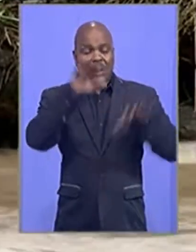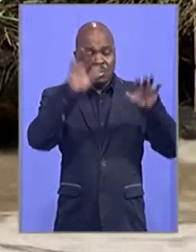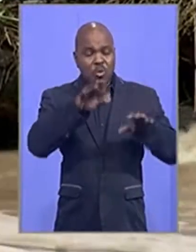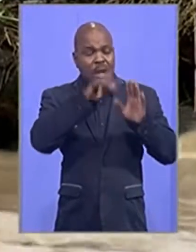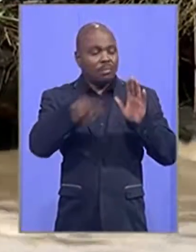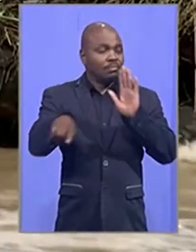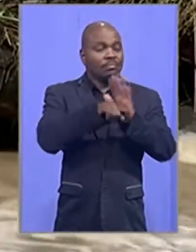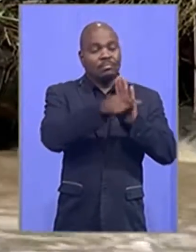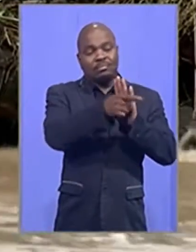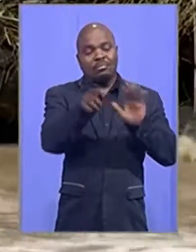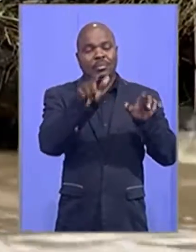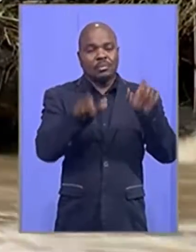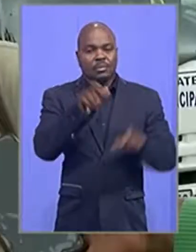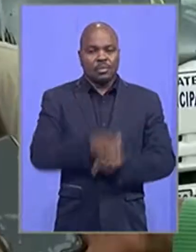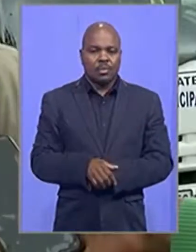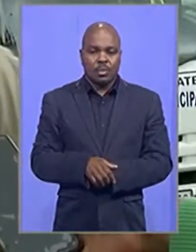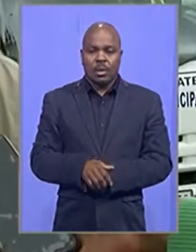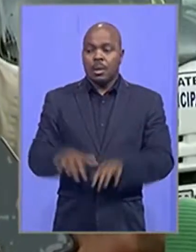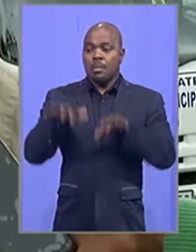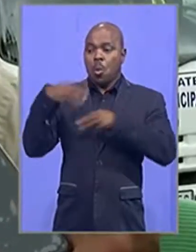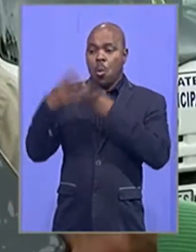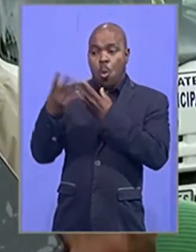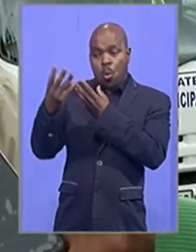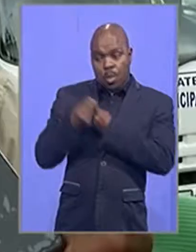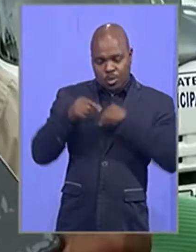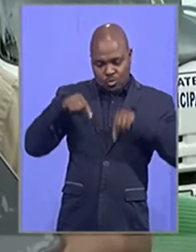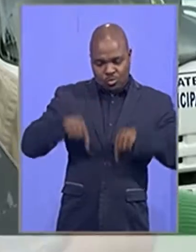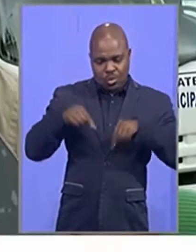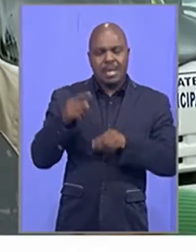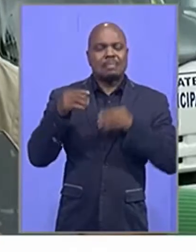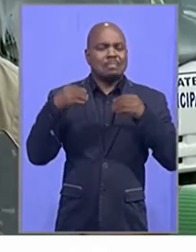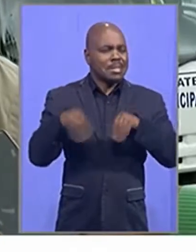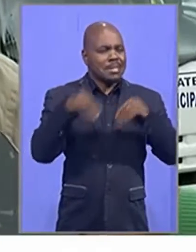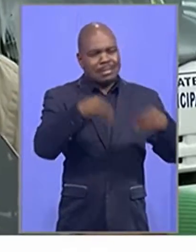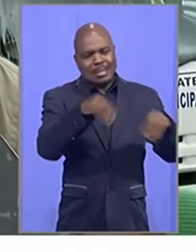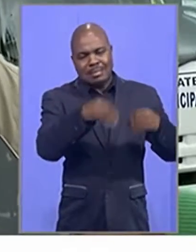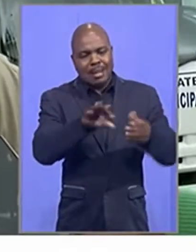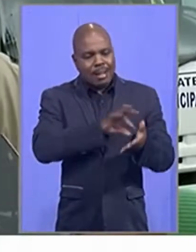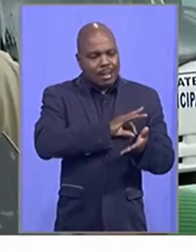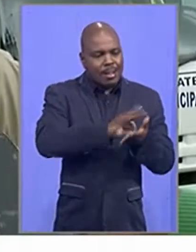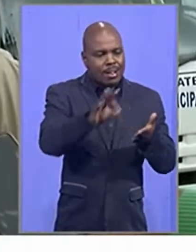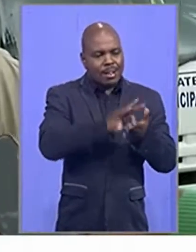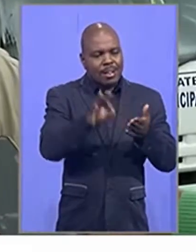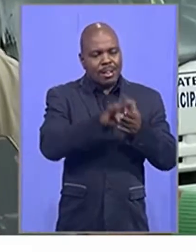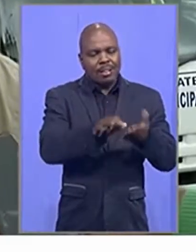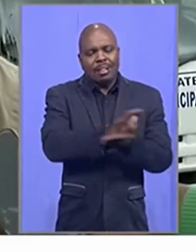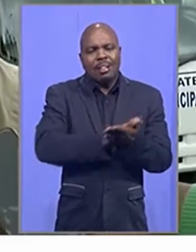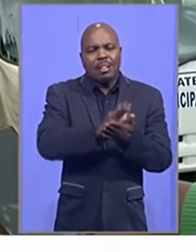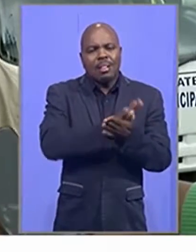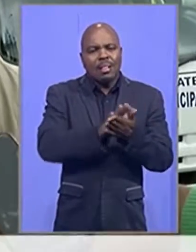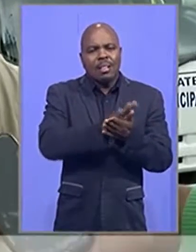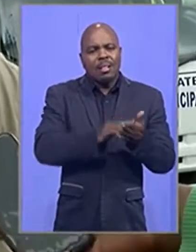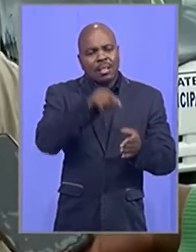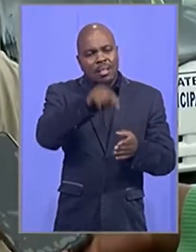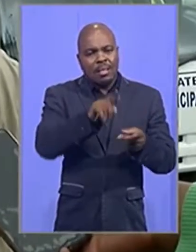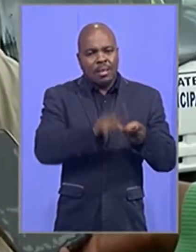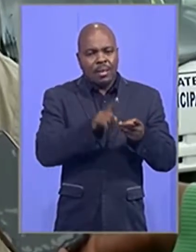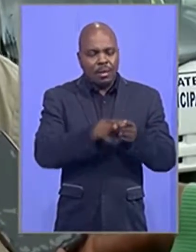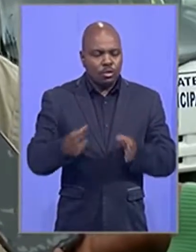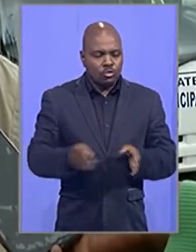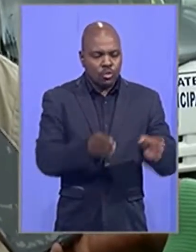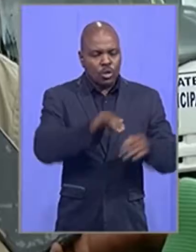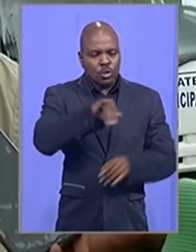pele hona. Basebetse mo le rona ne ba le busy tsatsina la ka sheno ba clear debris ne ke ne ka ra yona le ka ra noka